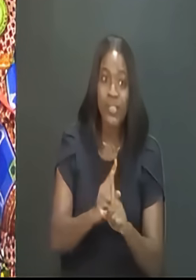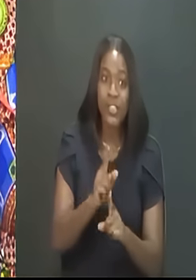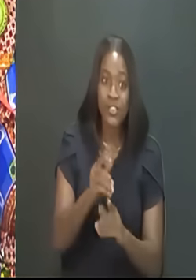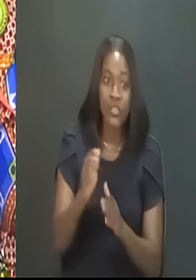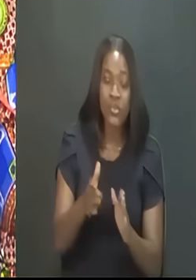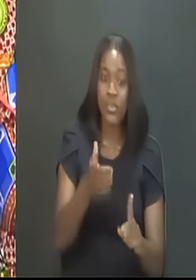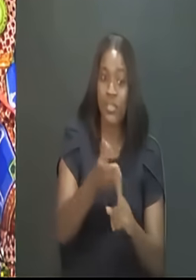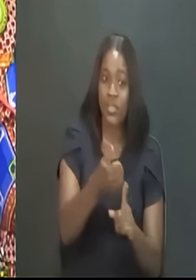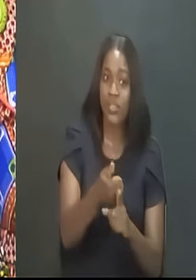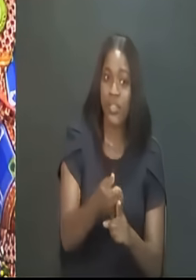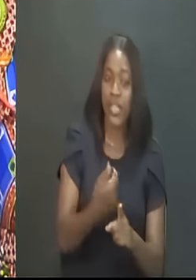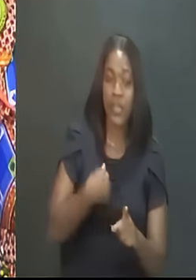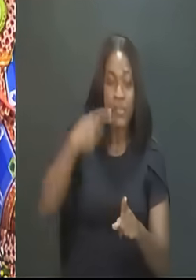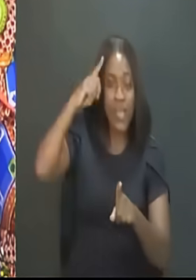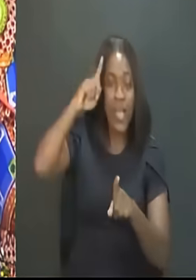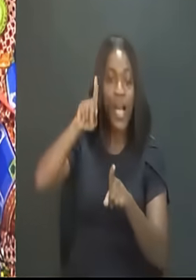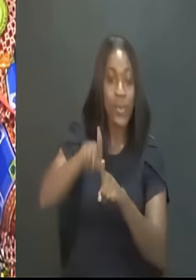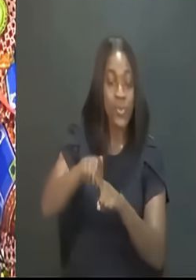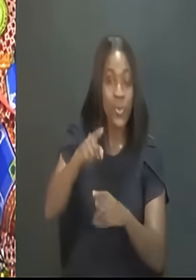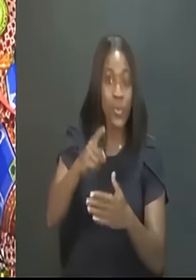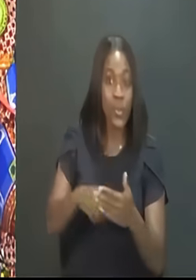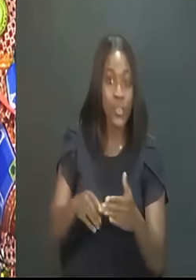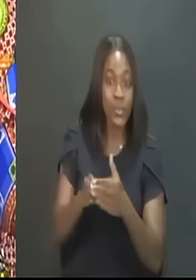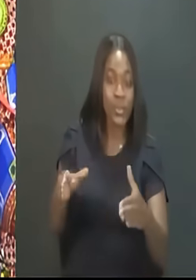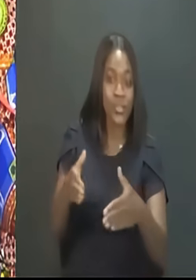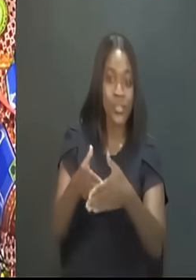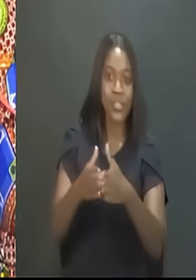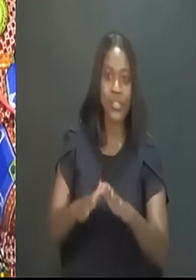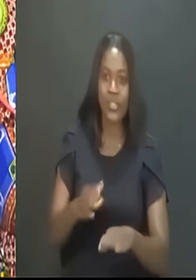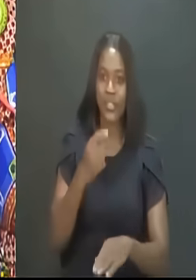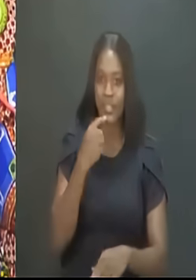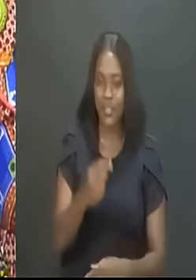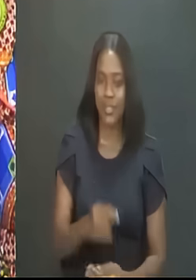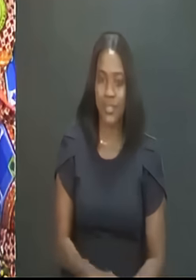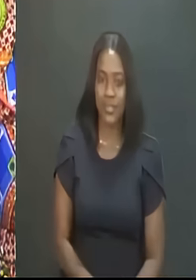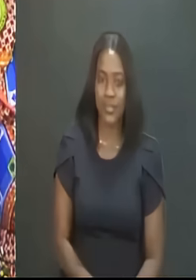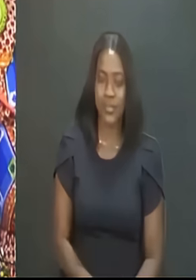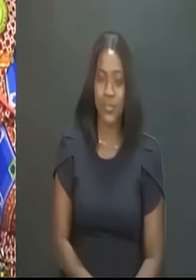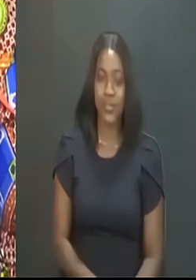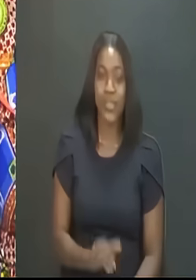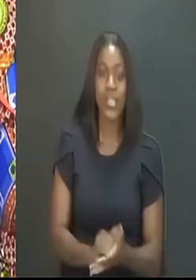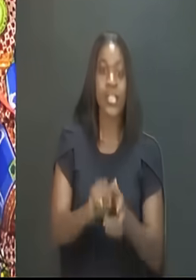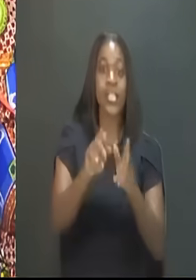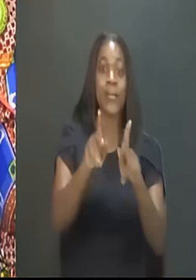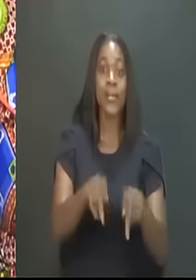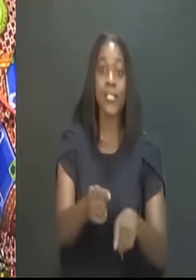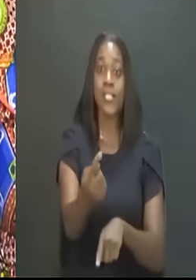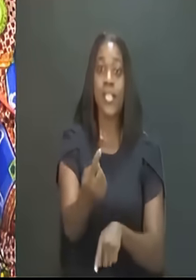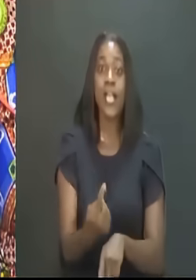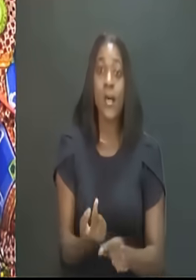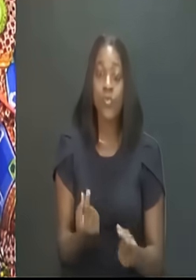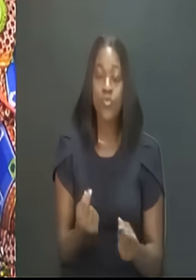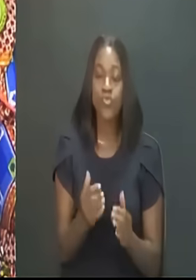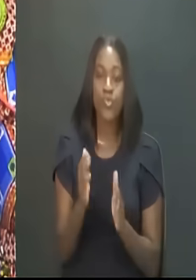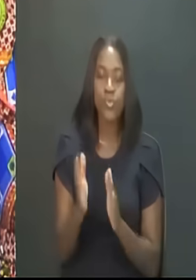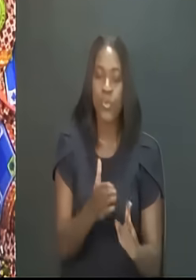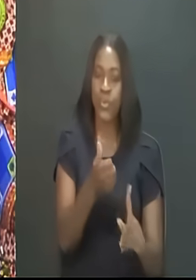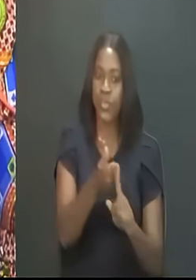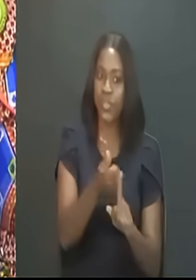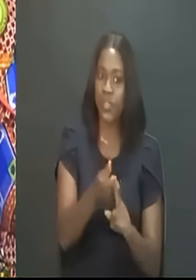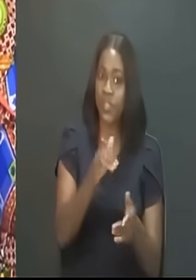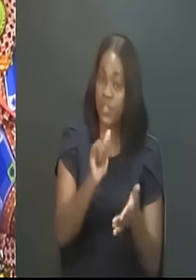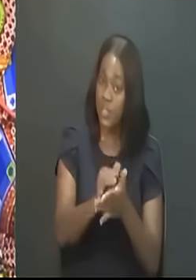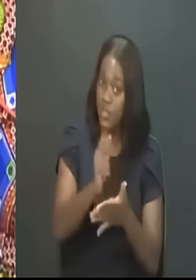with the call by the majority leader that the person must come prepared. That is his call. So